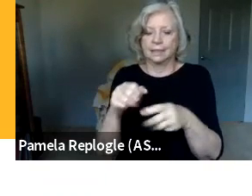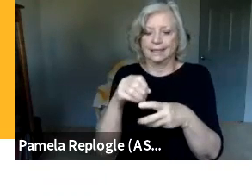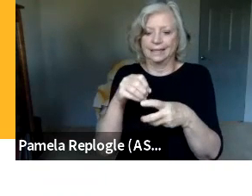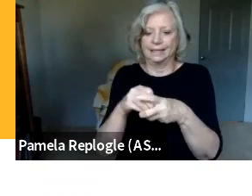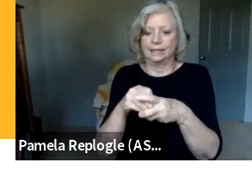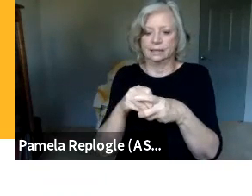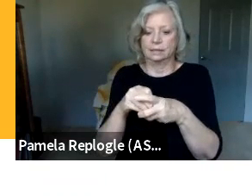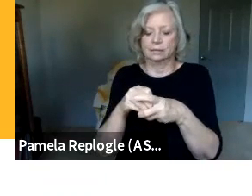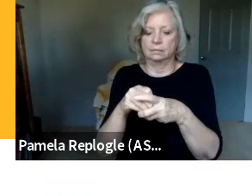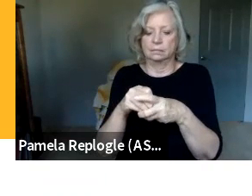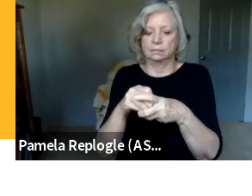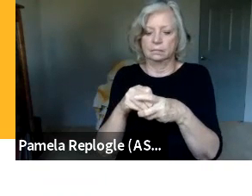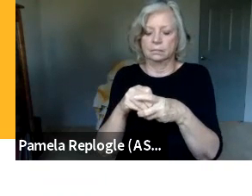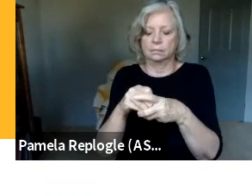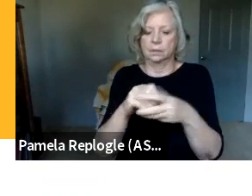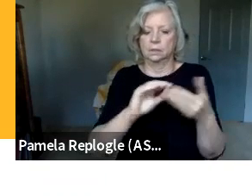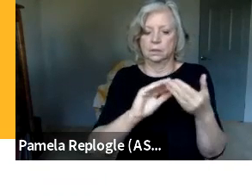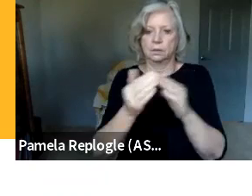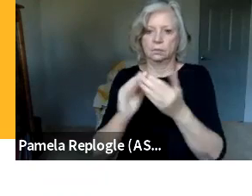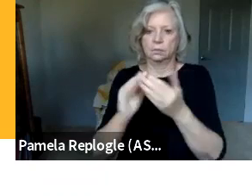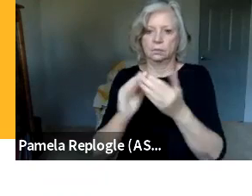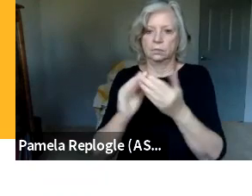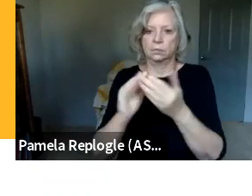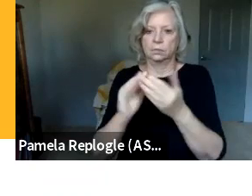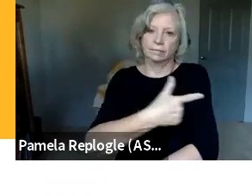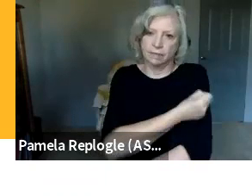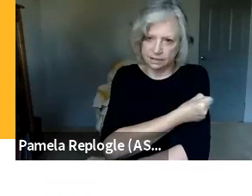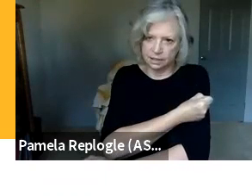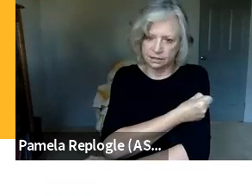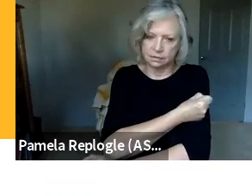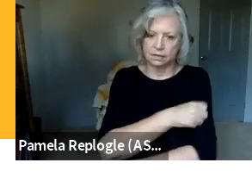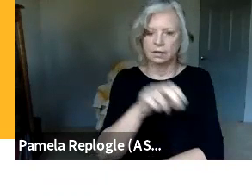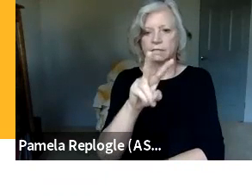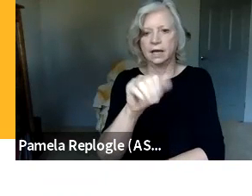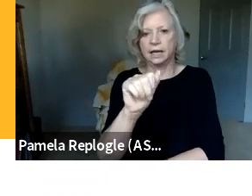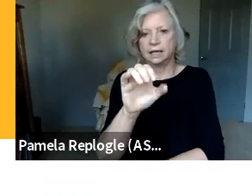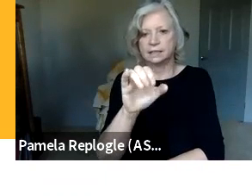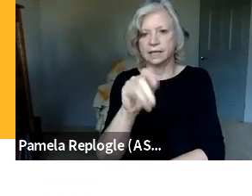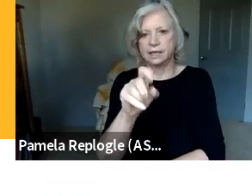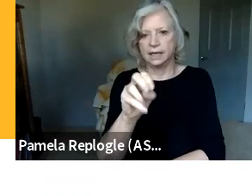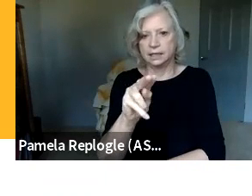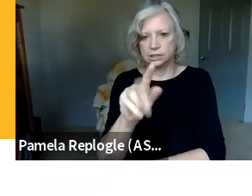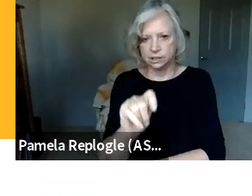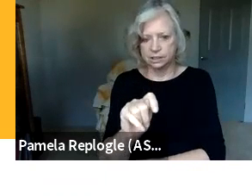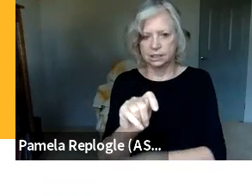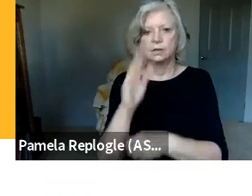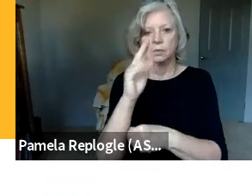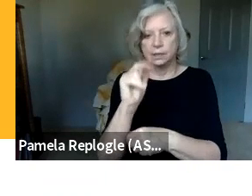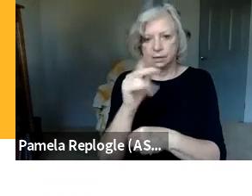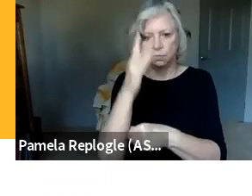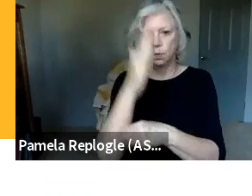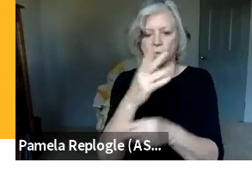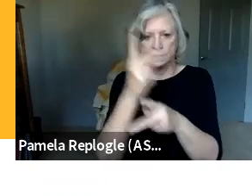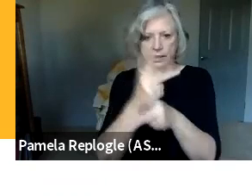to get vaccinated. That will help limit the spread of COVID and limit its impact on communities and protect each